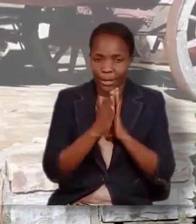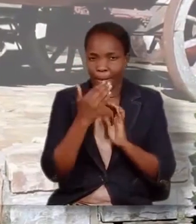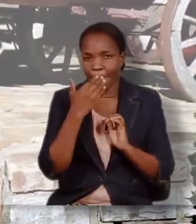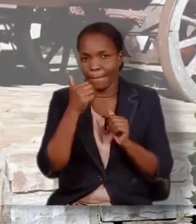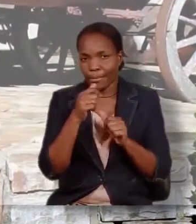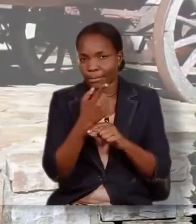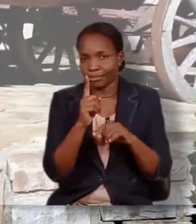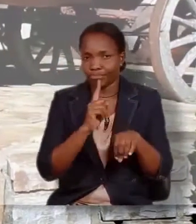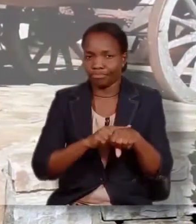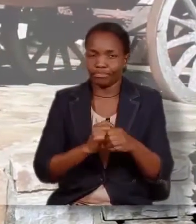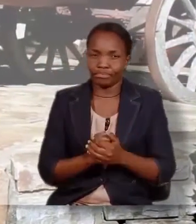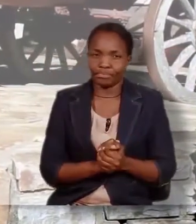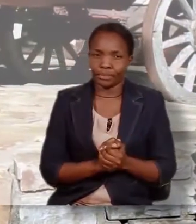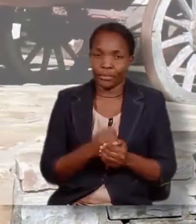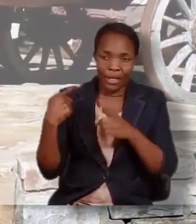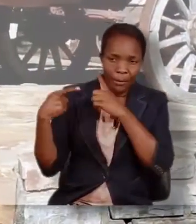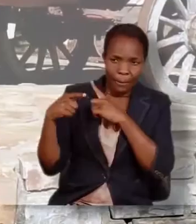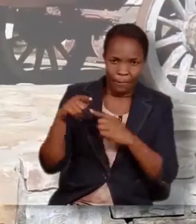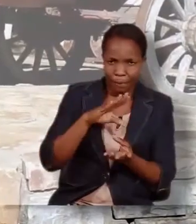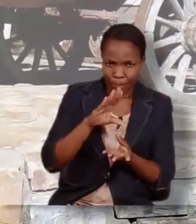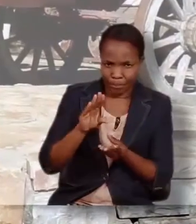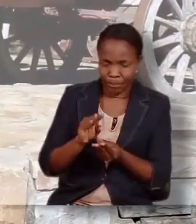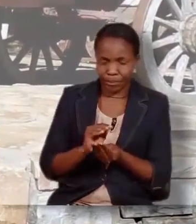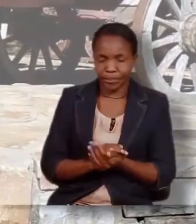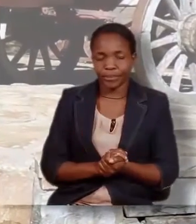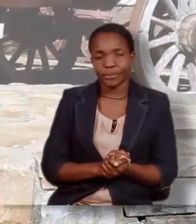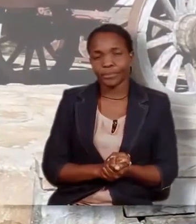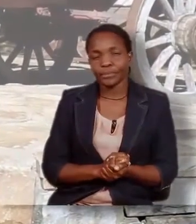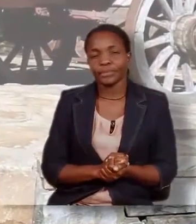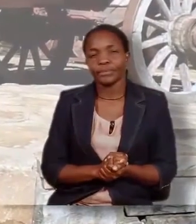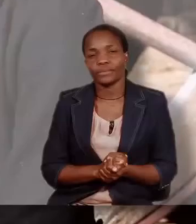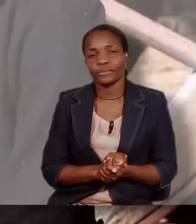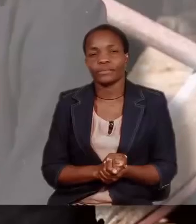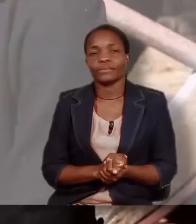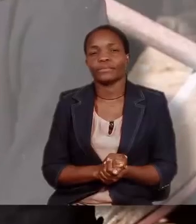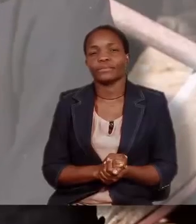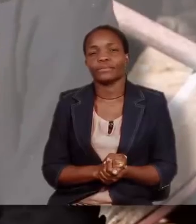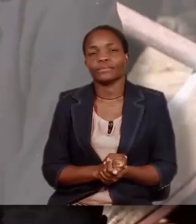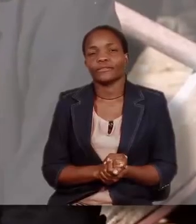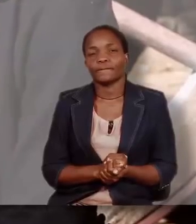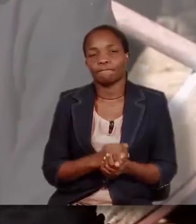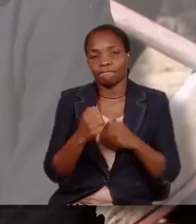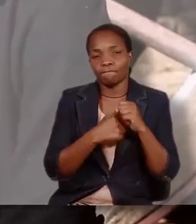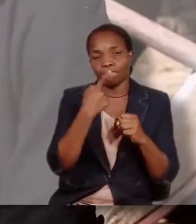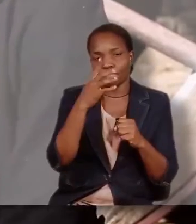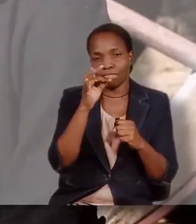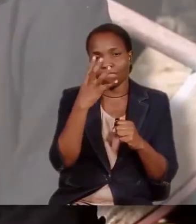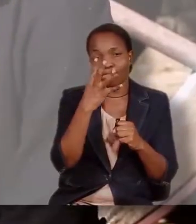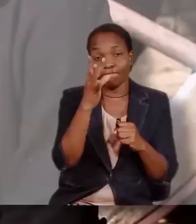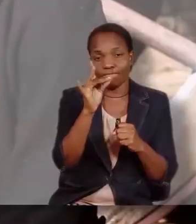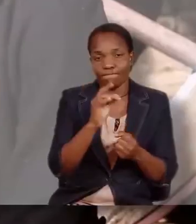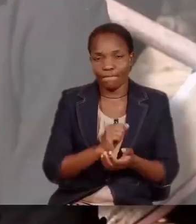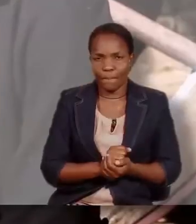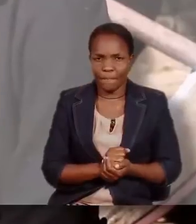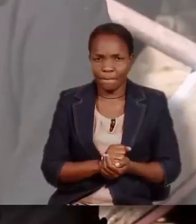our lesson on the attraction of apartheid in South Africa in 1948. South Africa's apartheid era